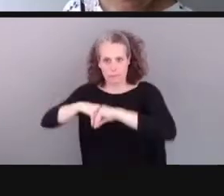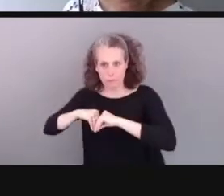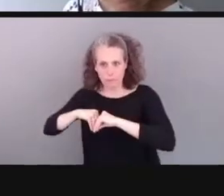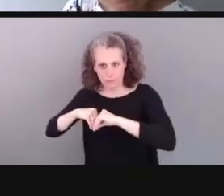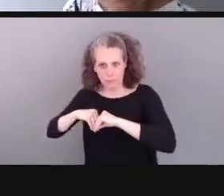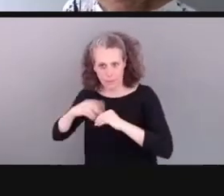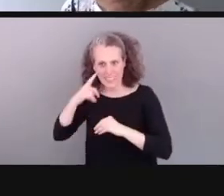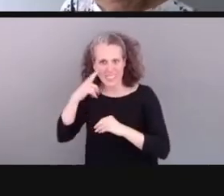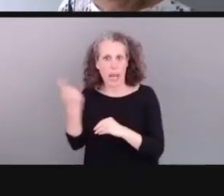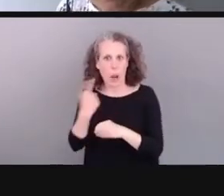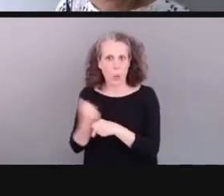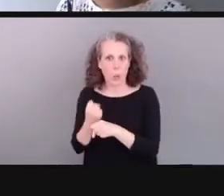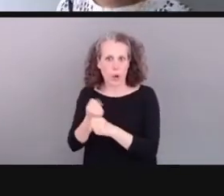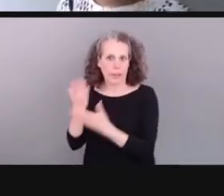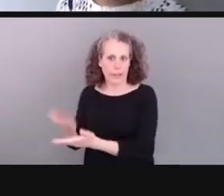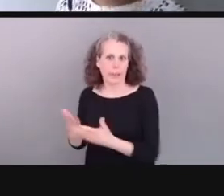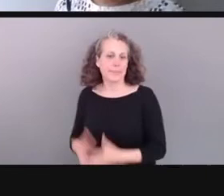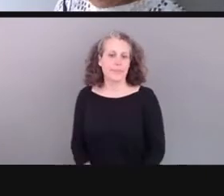environmental issues.